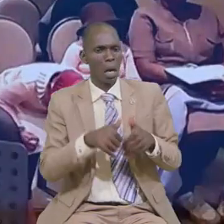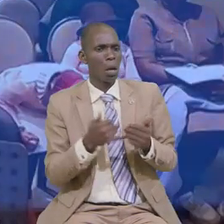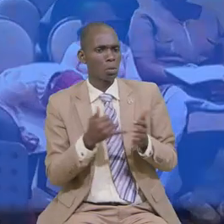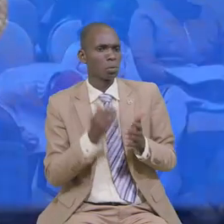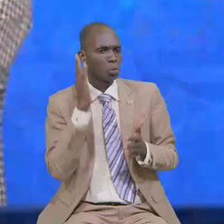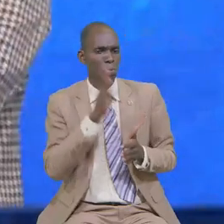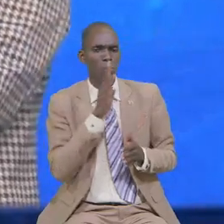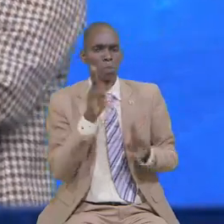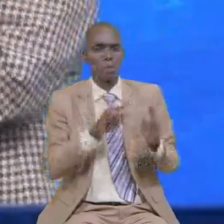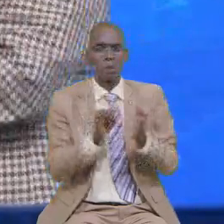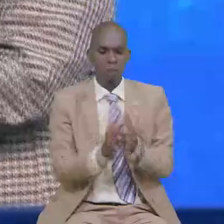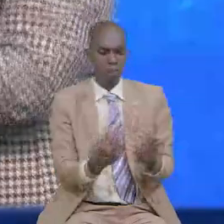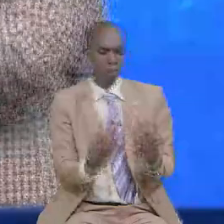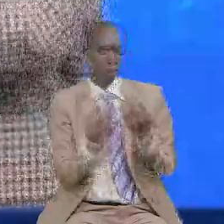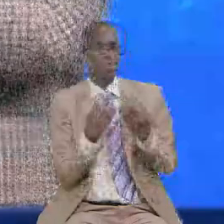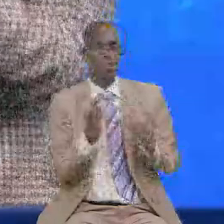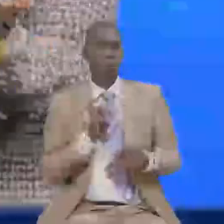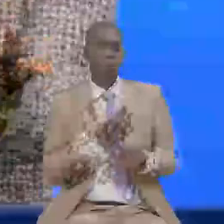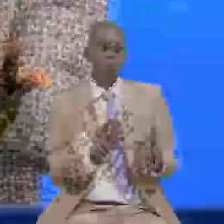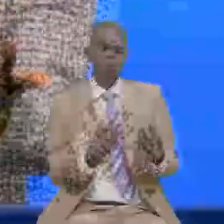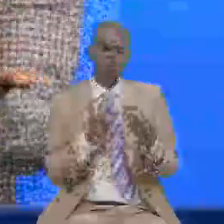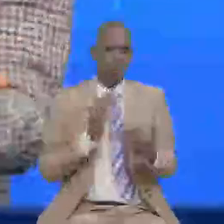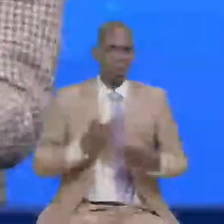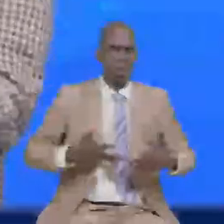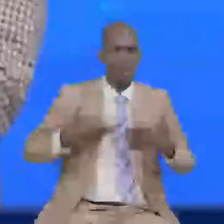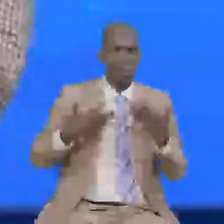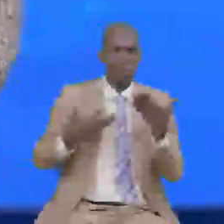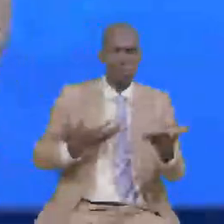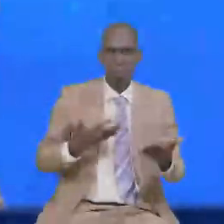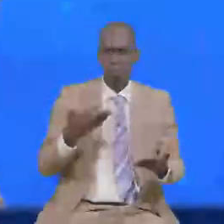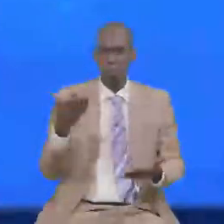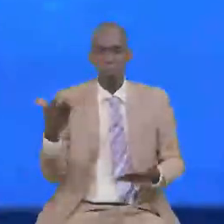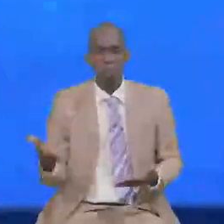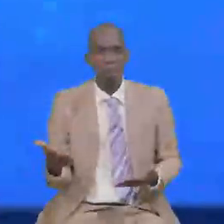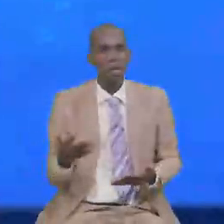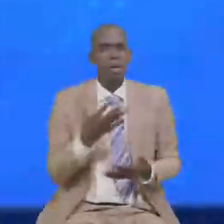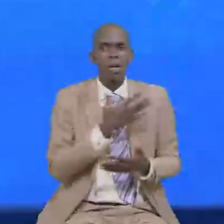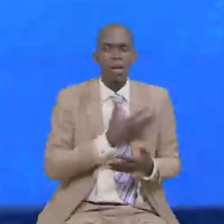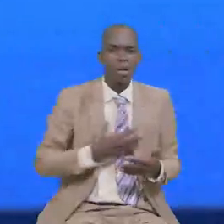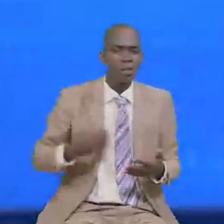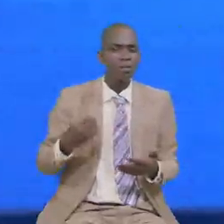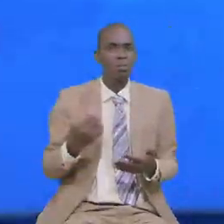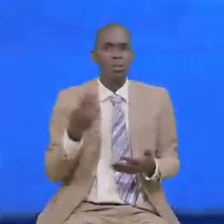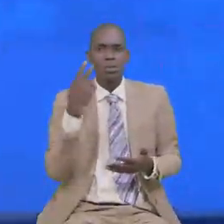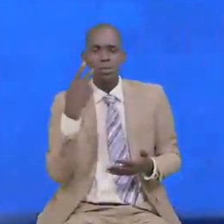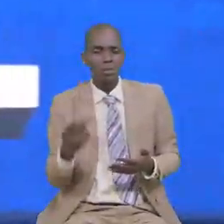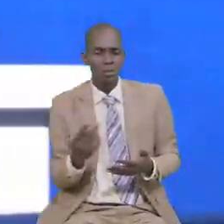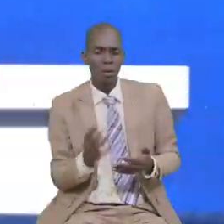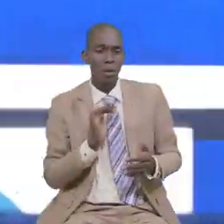us and they see a life here, a life there, torpedoed or put upside